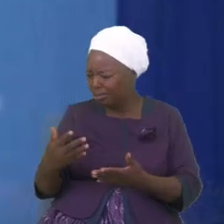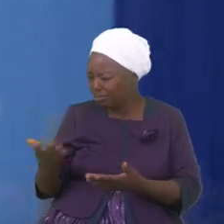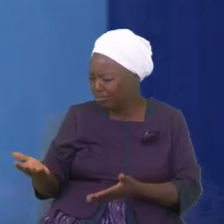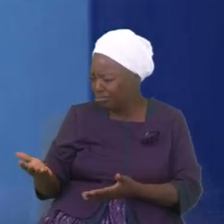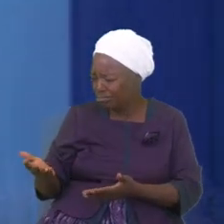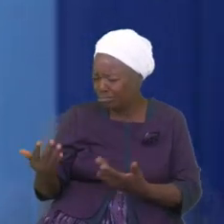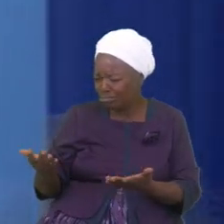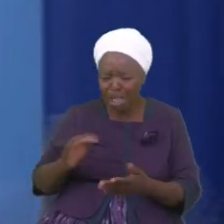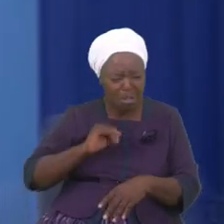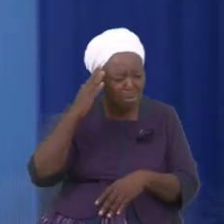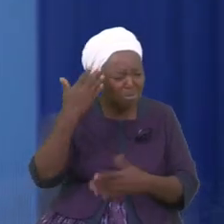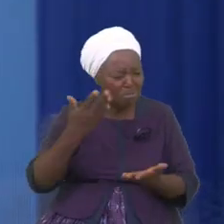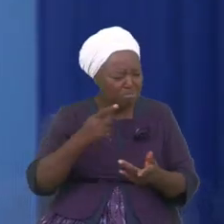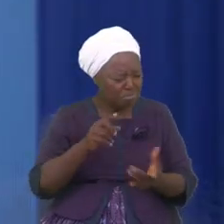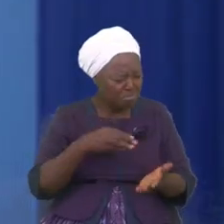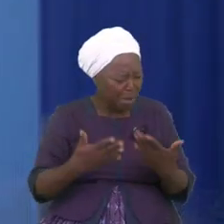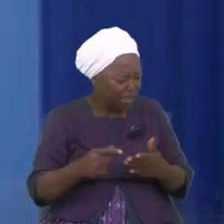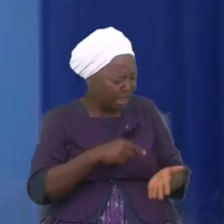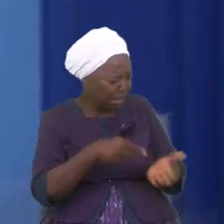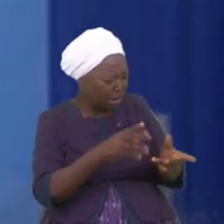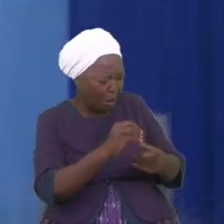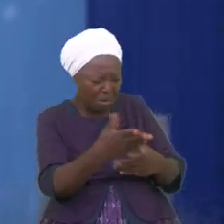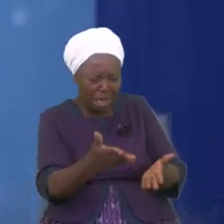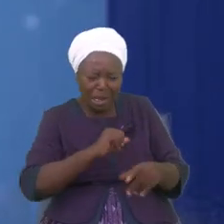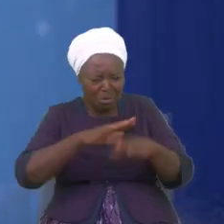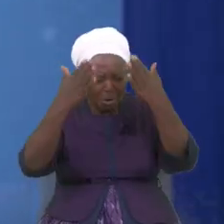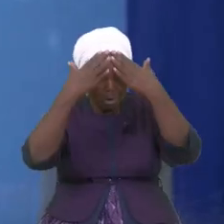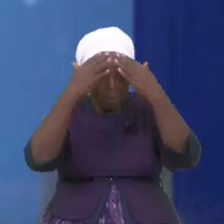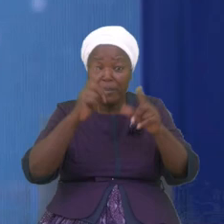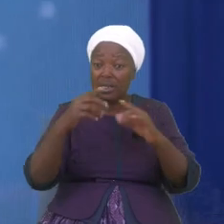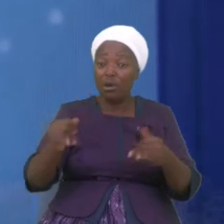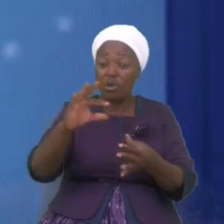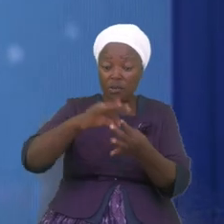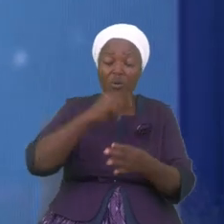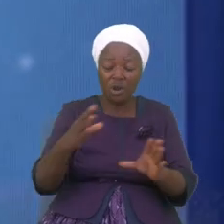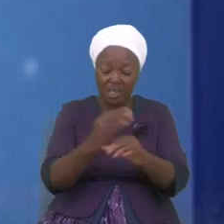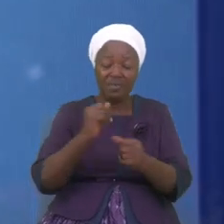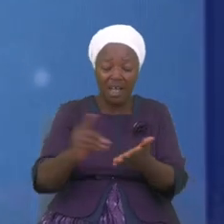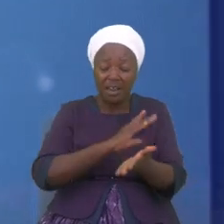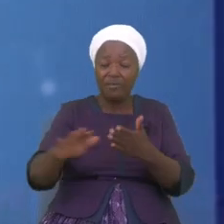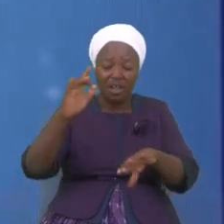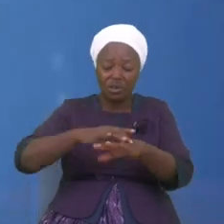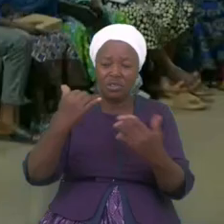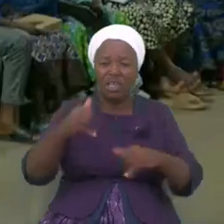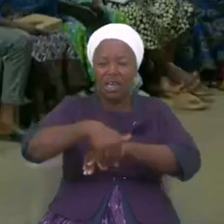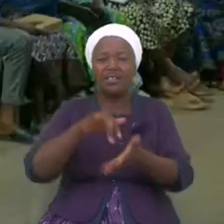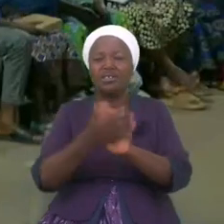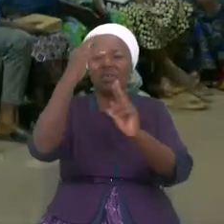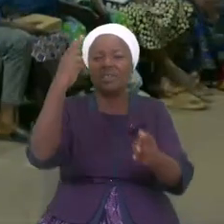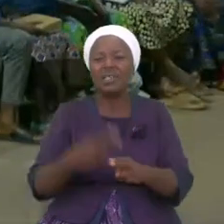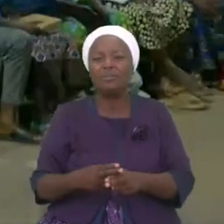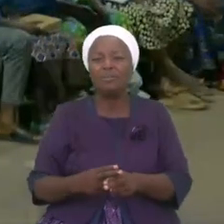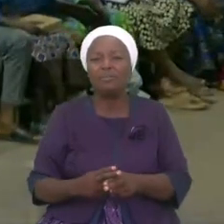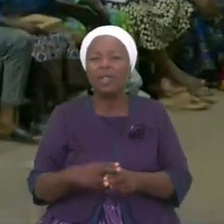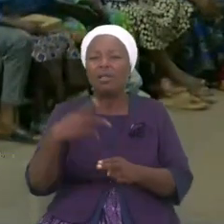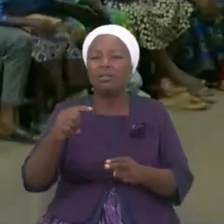say this, but now your spirit is going to receive a divine touch tonight in Jesus' name. The